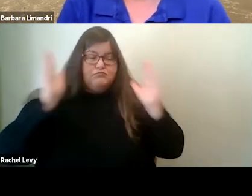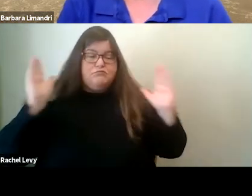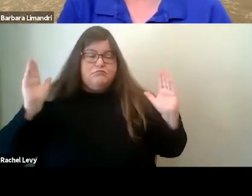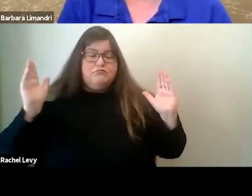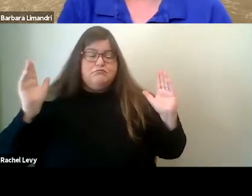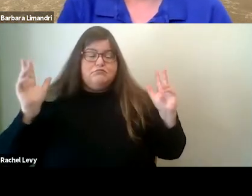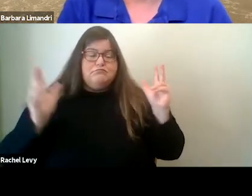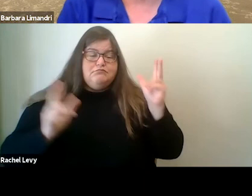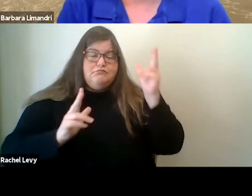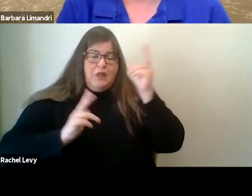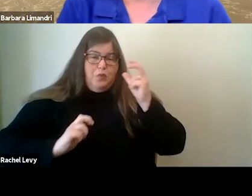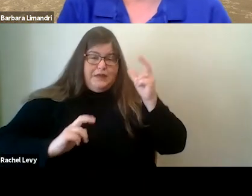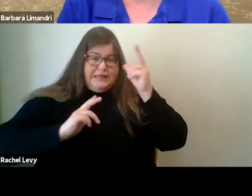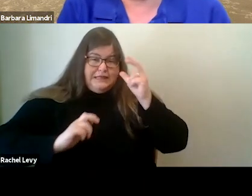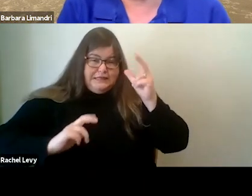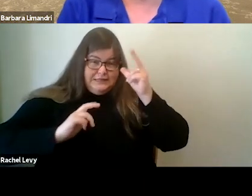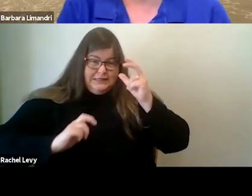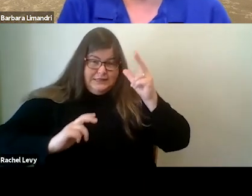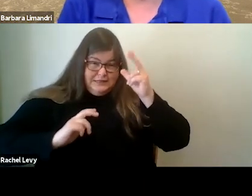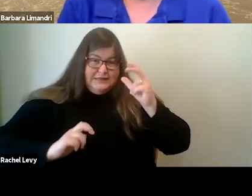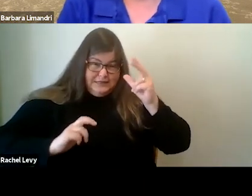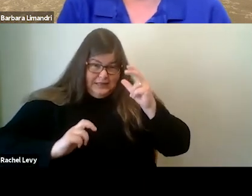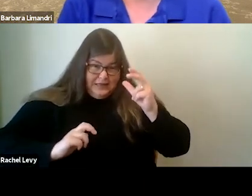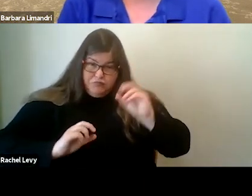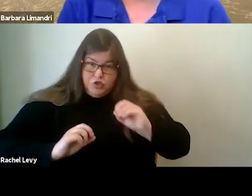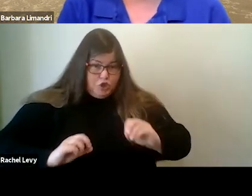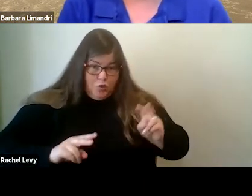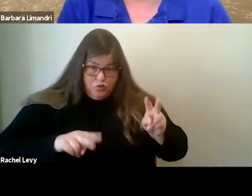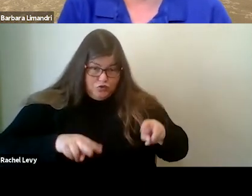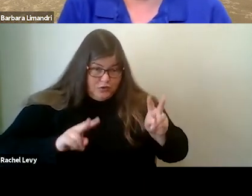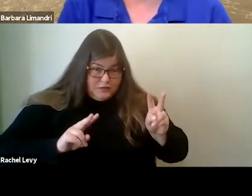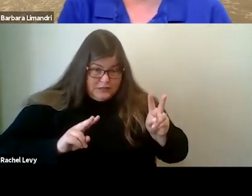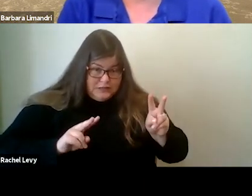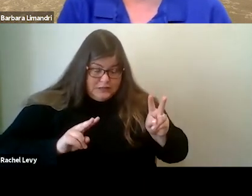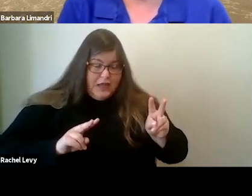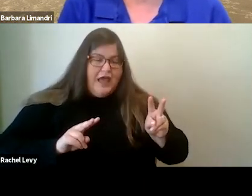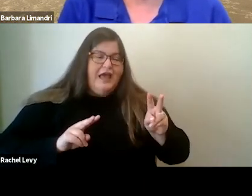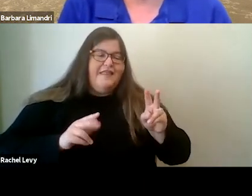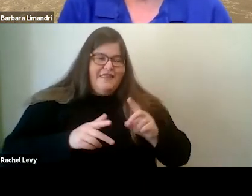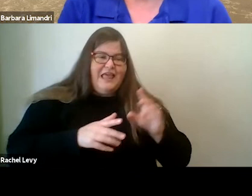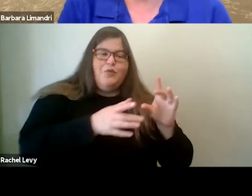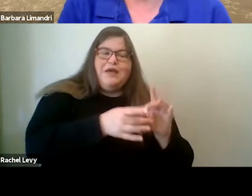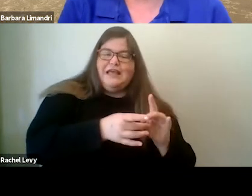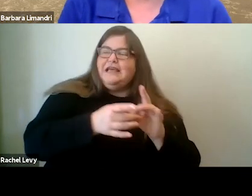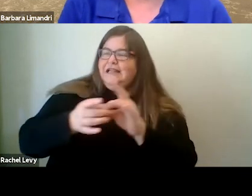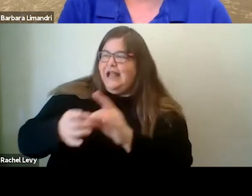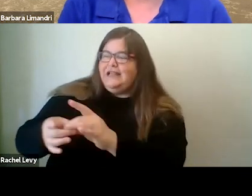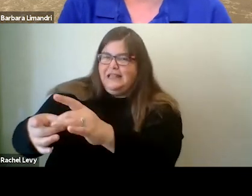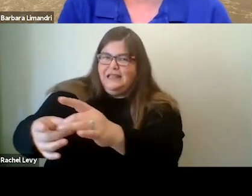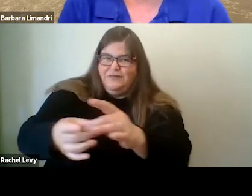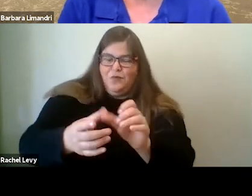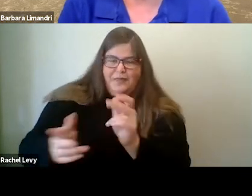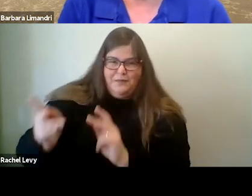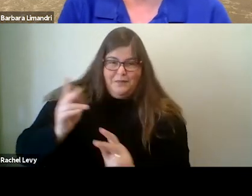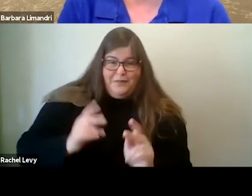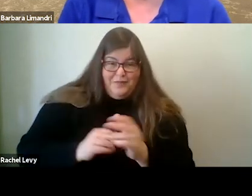then we connect them with others. That's based on good, solid research. And some people call